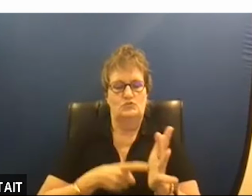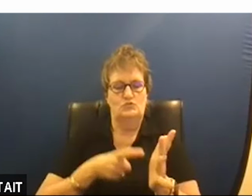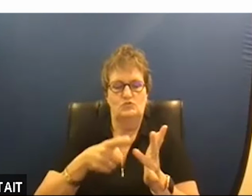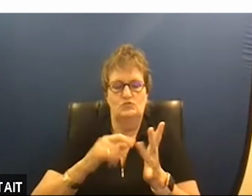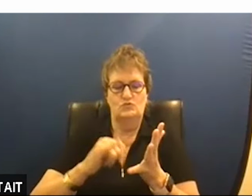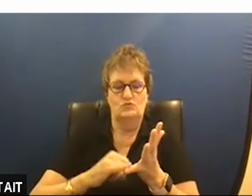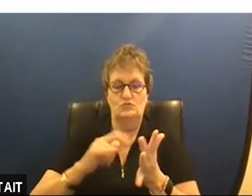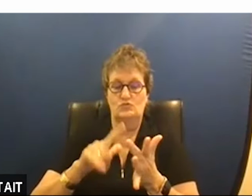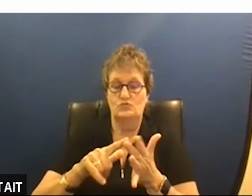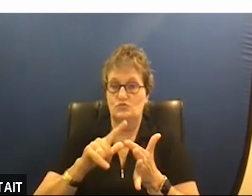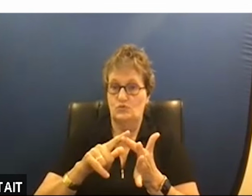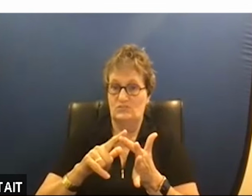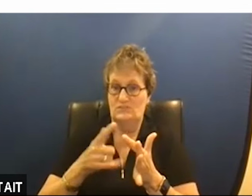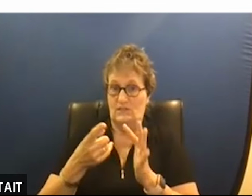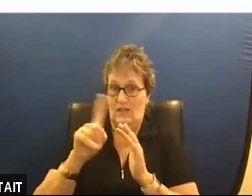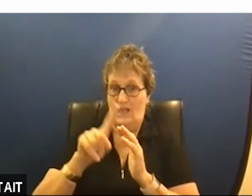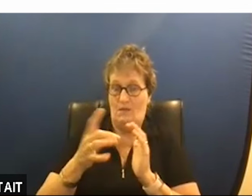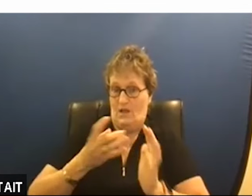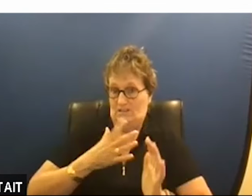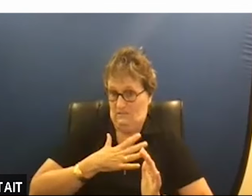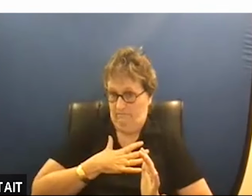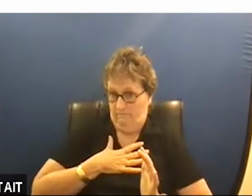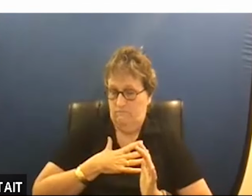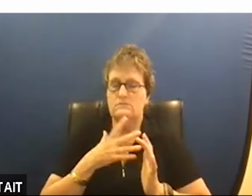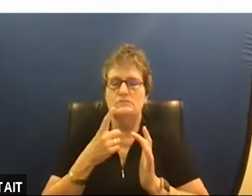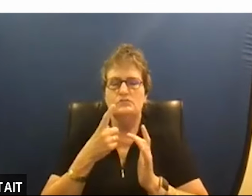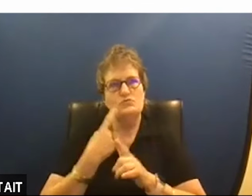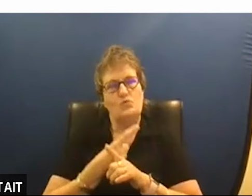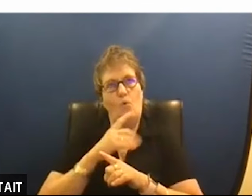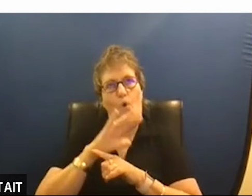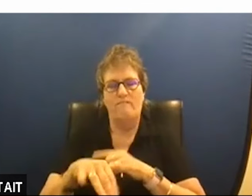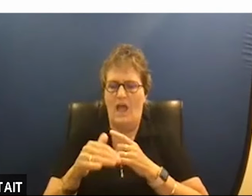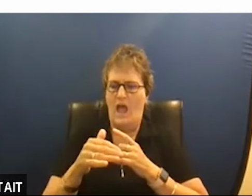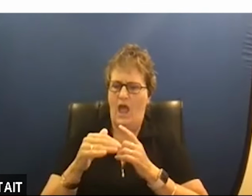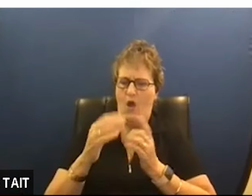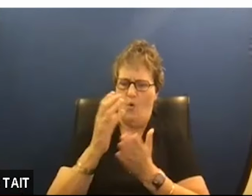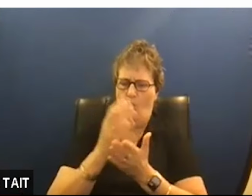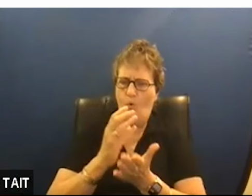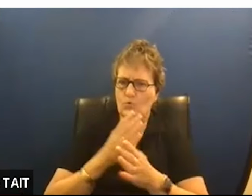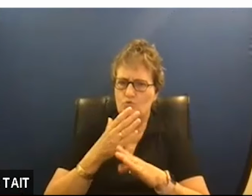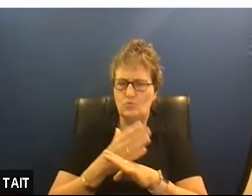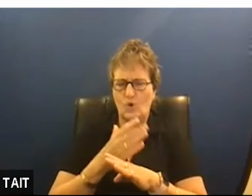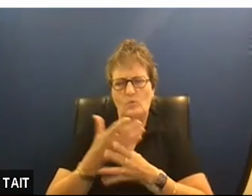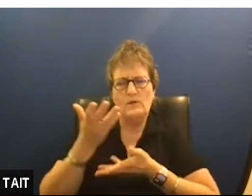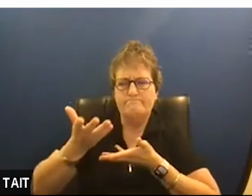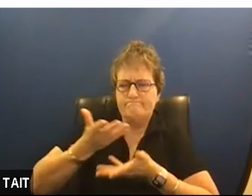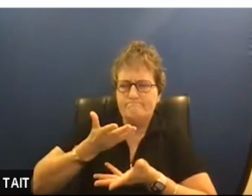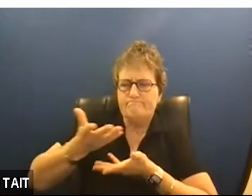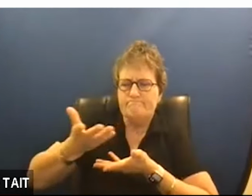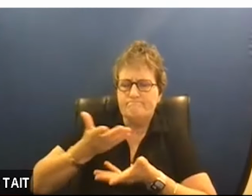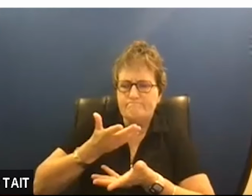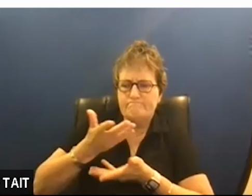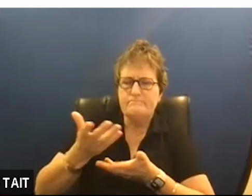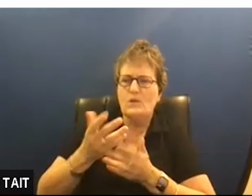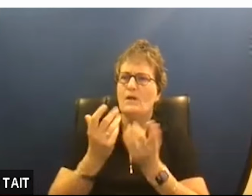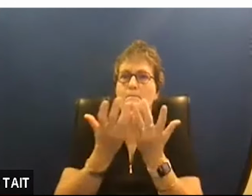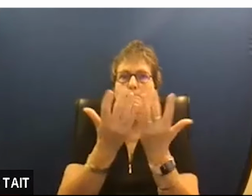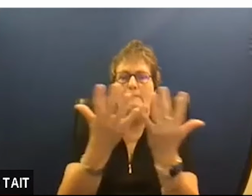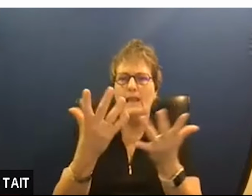experiences of our coursework at UNSW. And with doing this, we had many students openly engage